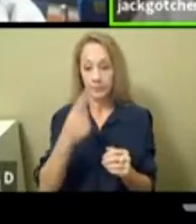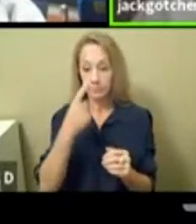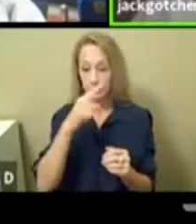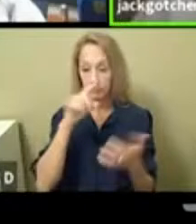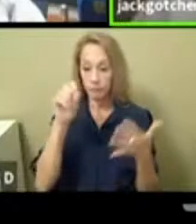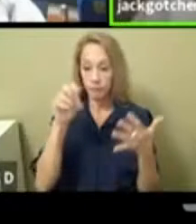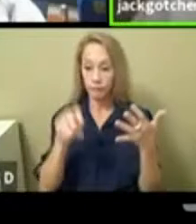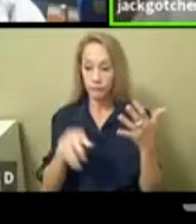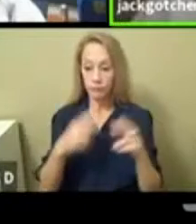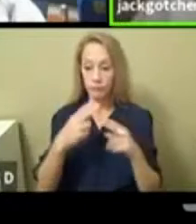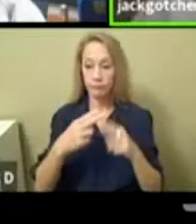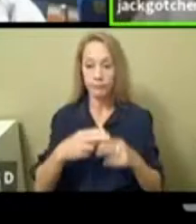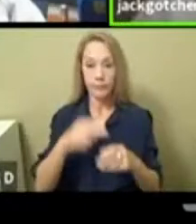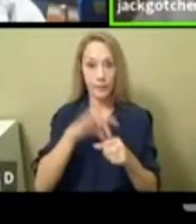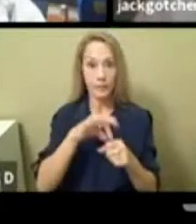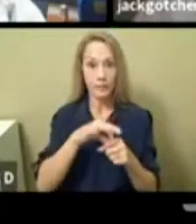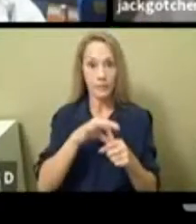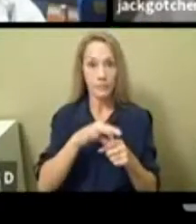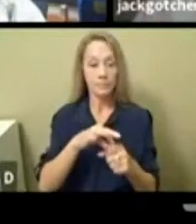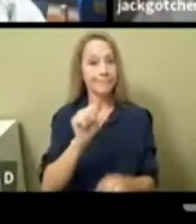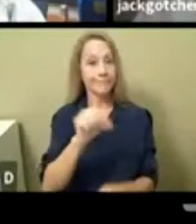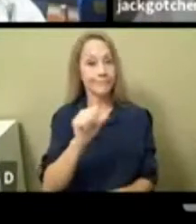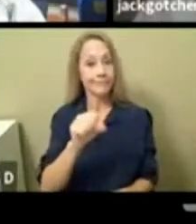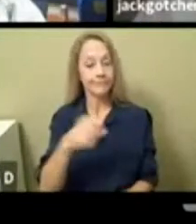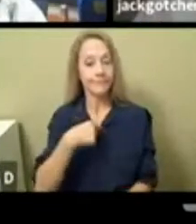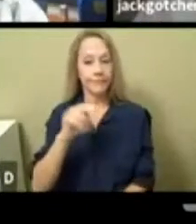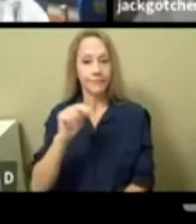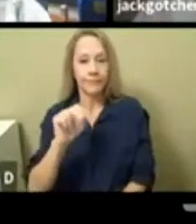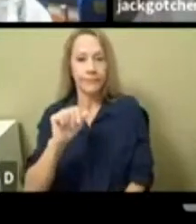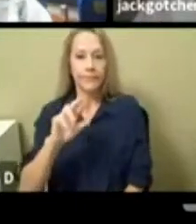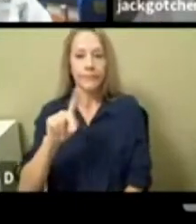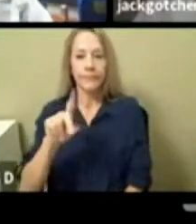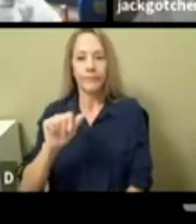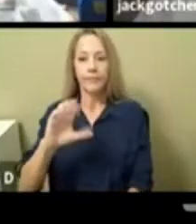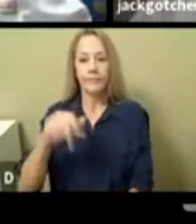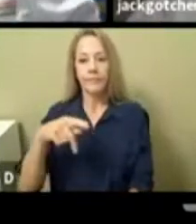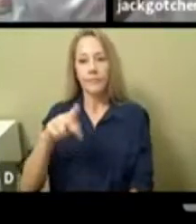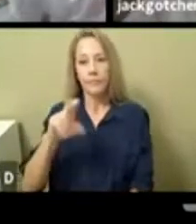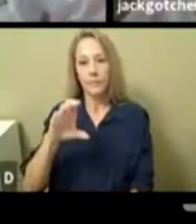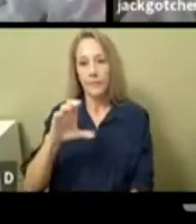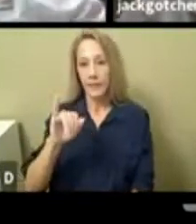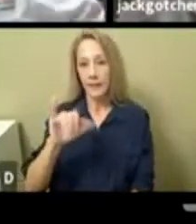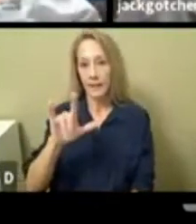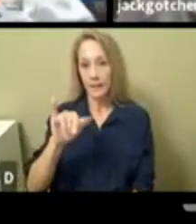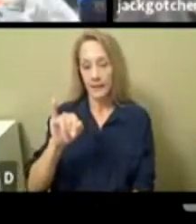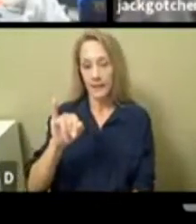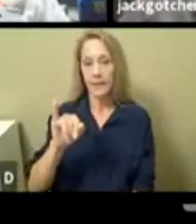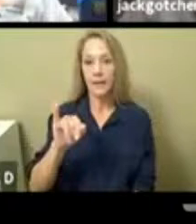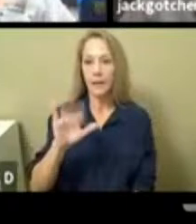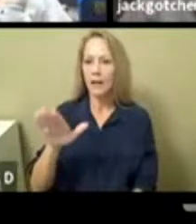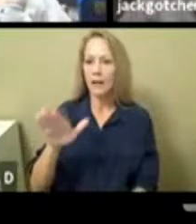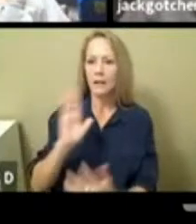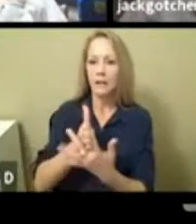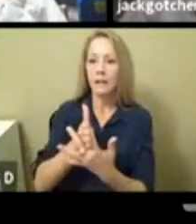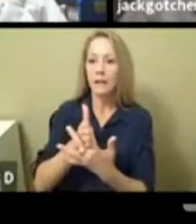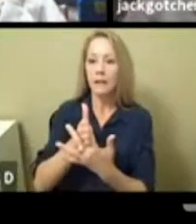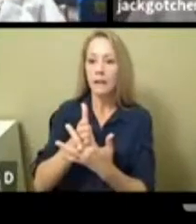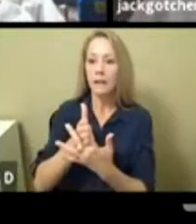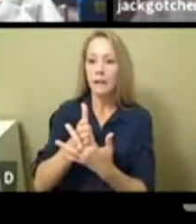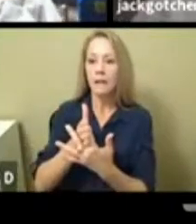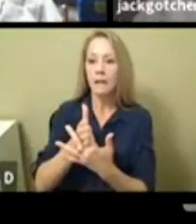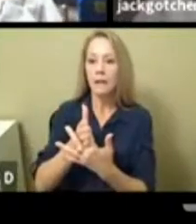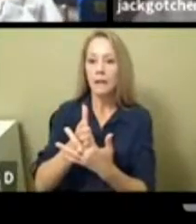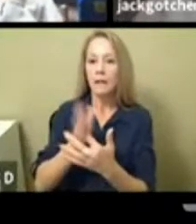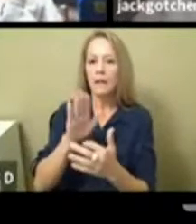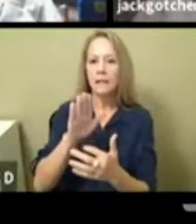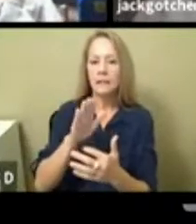please. Yes, this is Narda Capitelli, and we're ready to take a vote on 2020. Dr. Gocher? Yes. Let